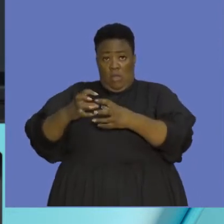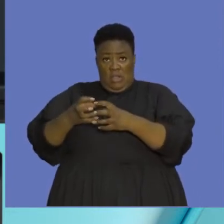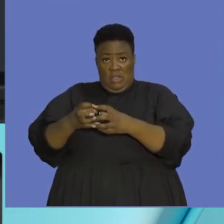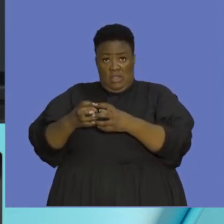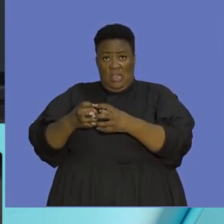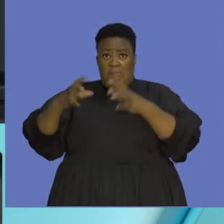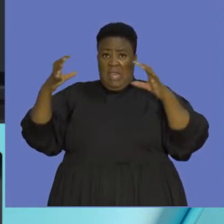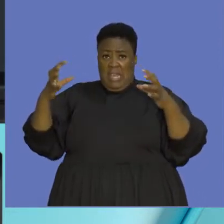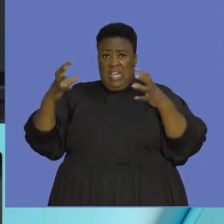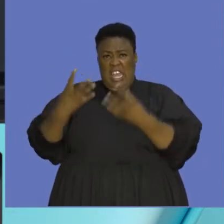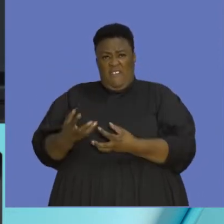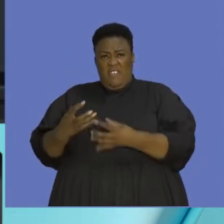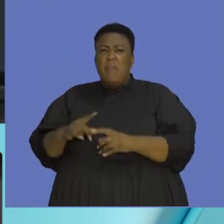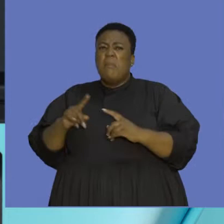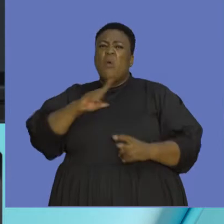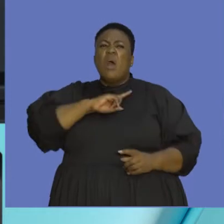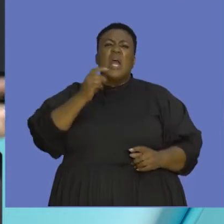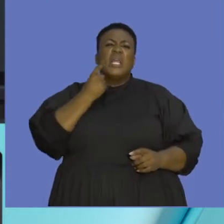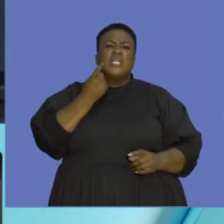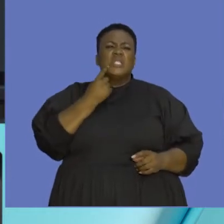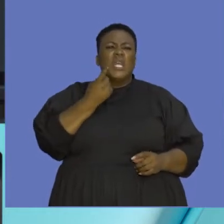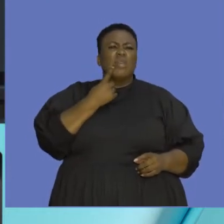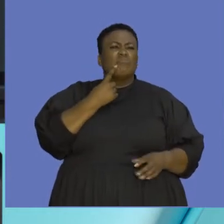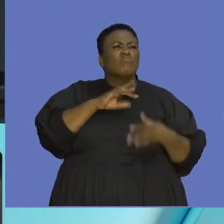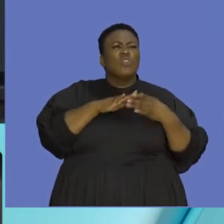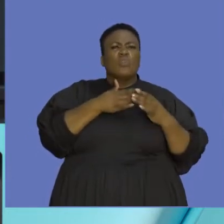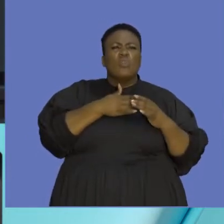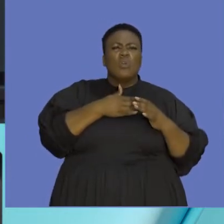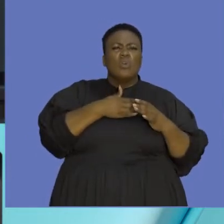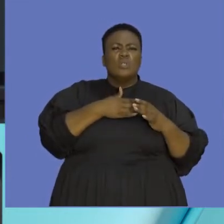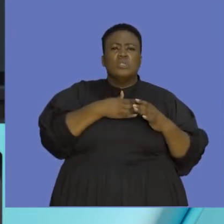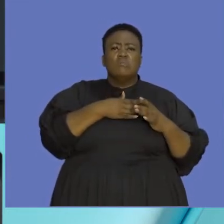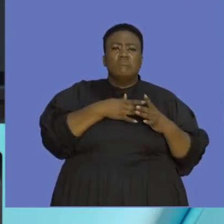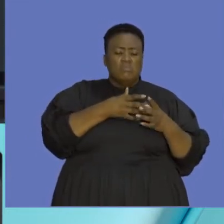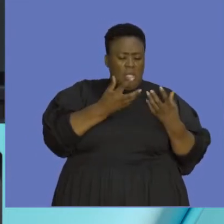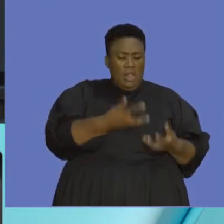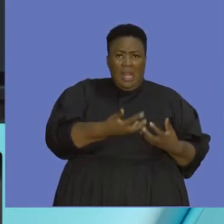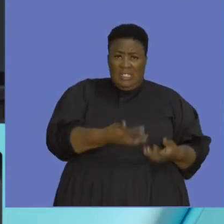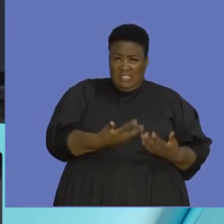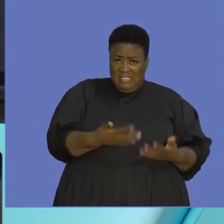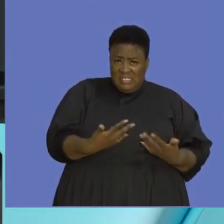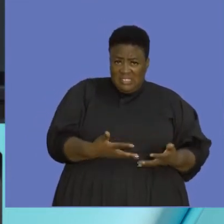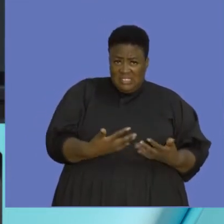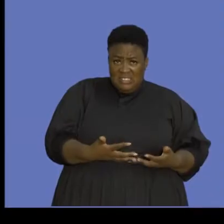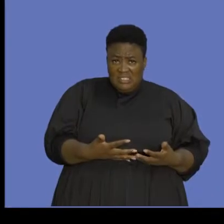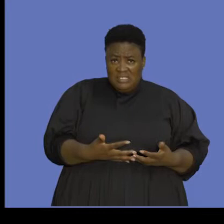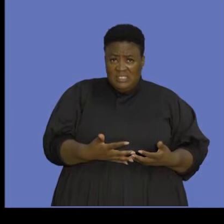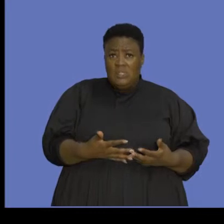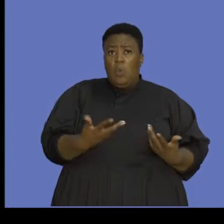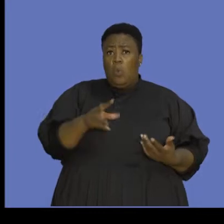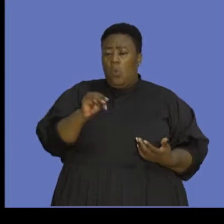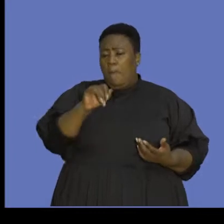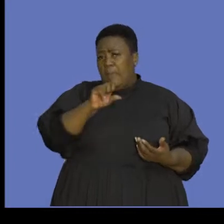is it easier? And I know we're going, oh, because of the mass. But what about the mass? Okay. Next